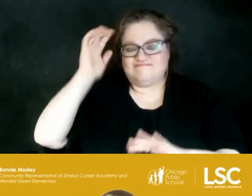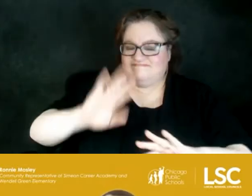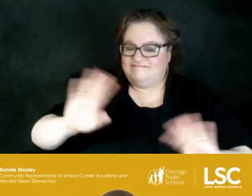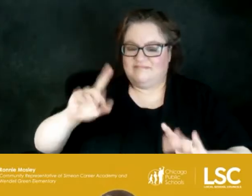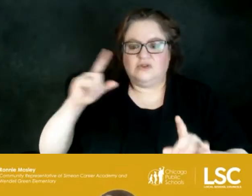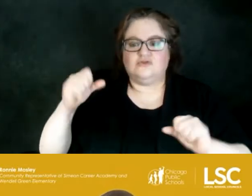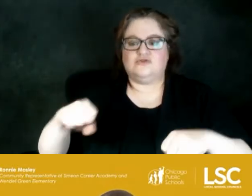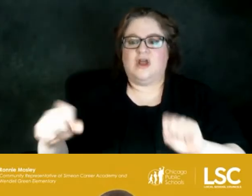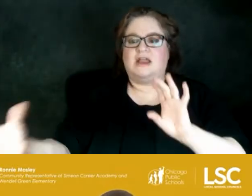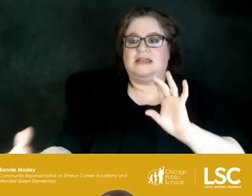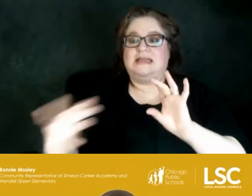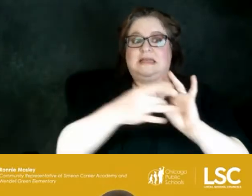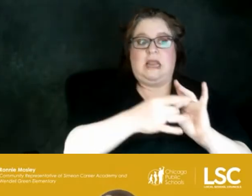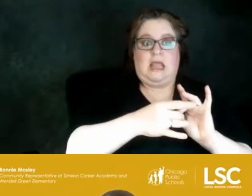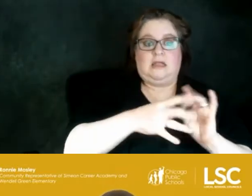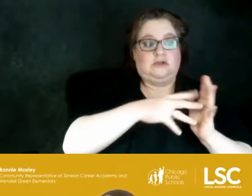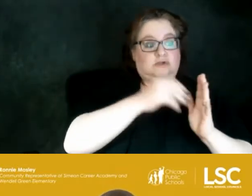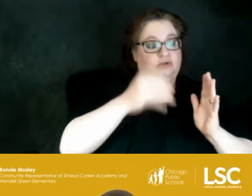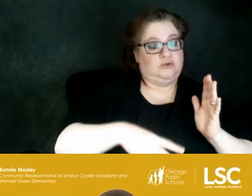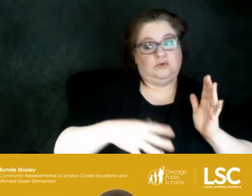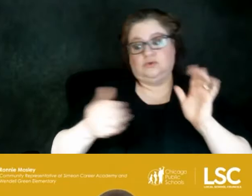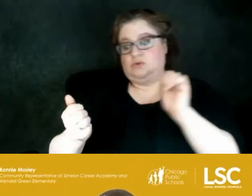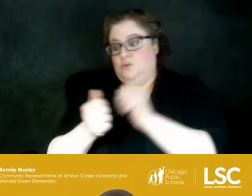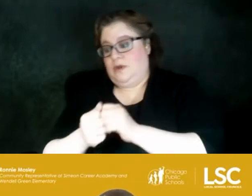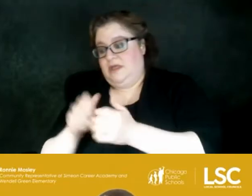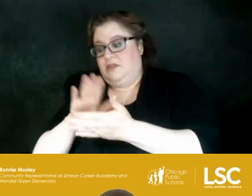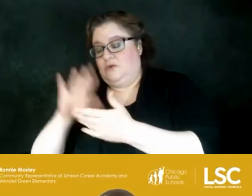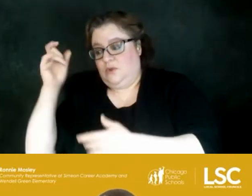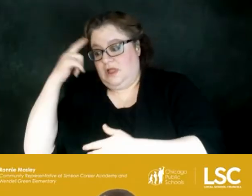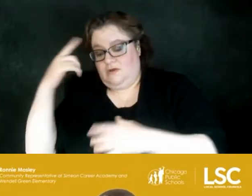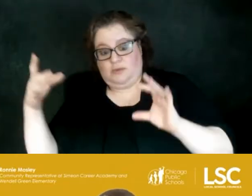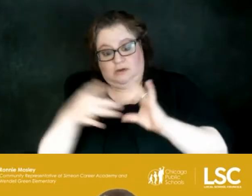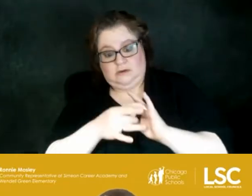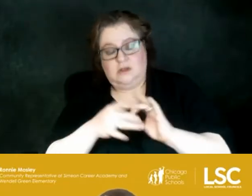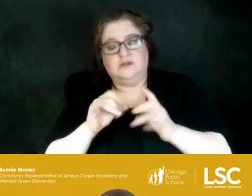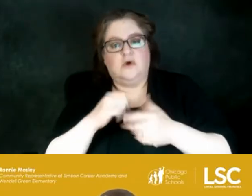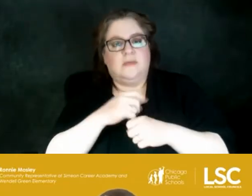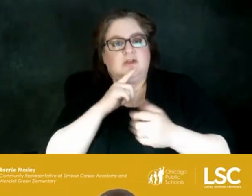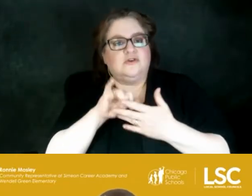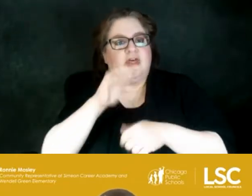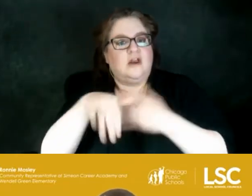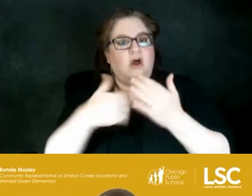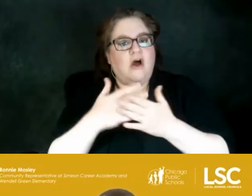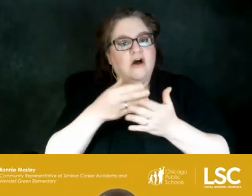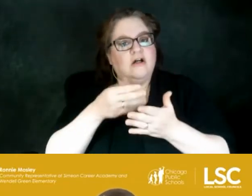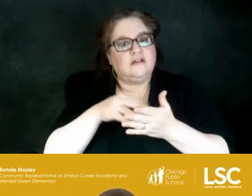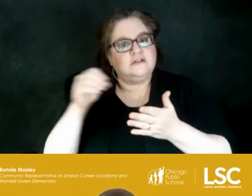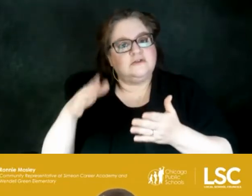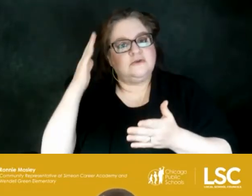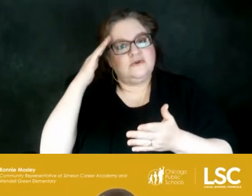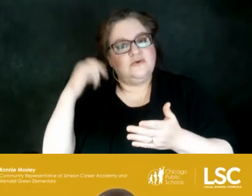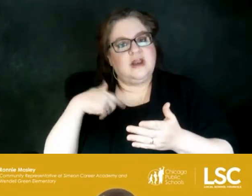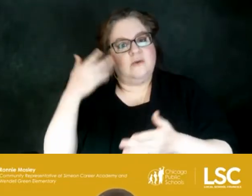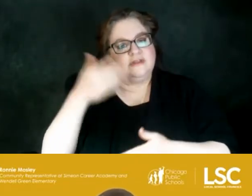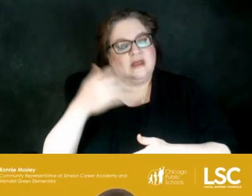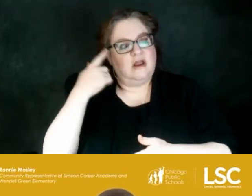body with the school government. And so it was about just making sure that every student knew that I was there to represent